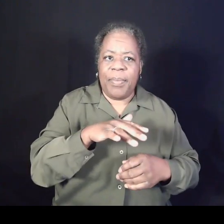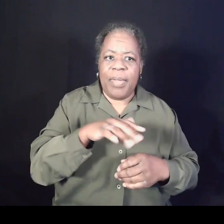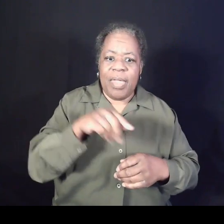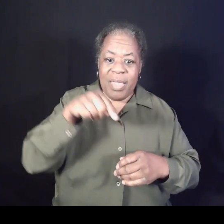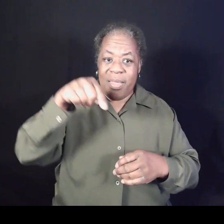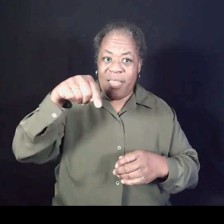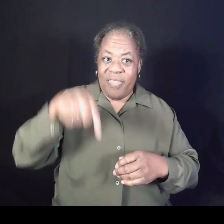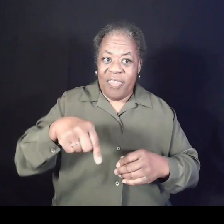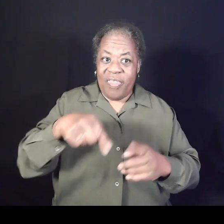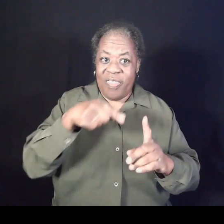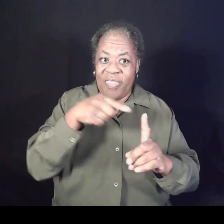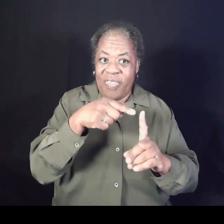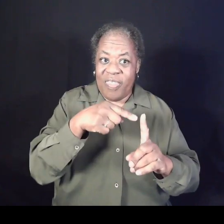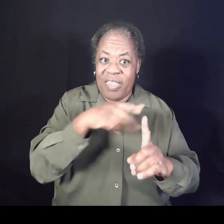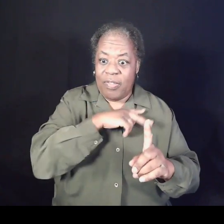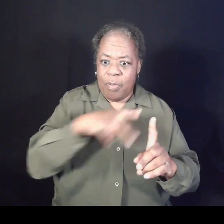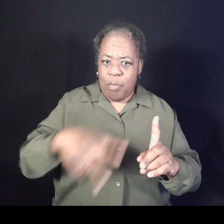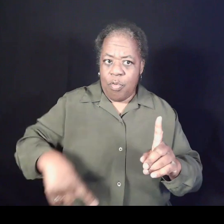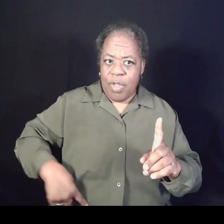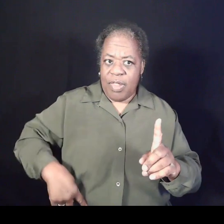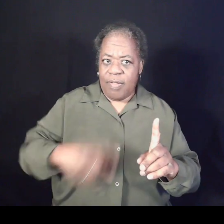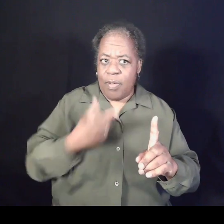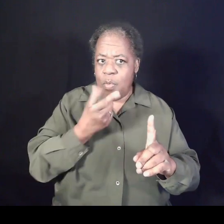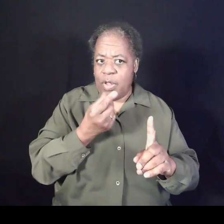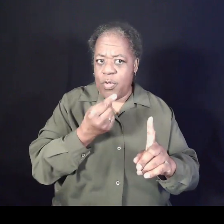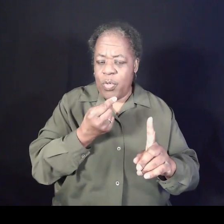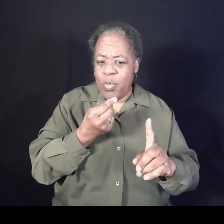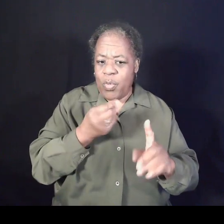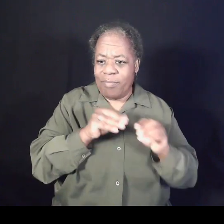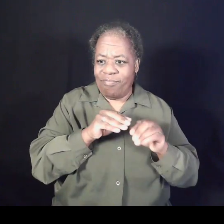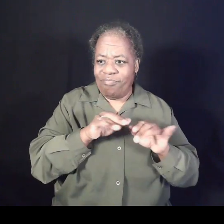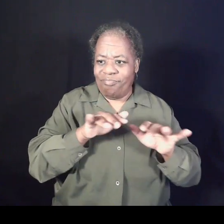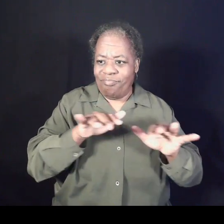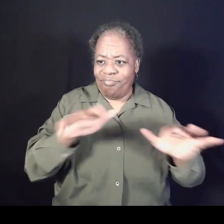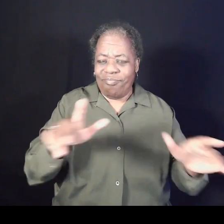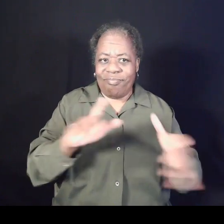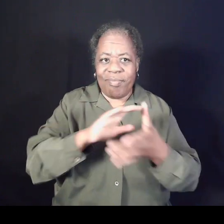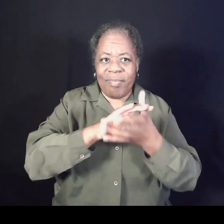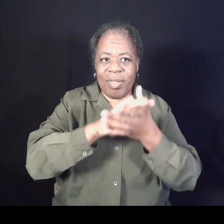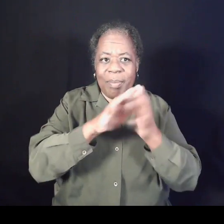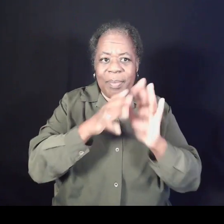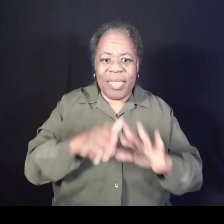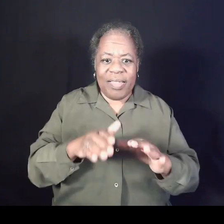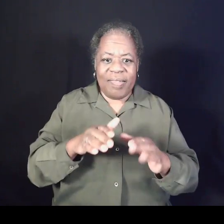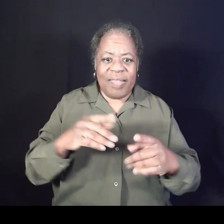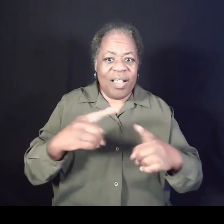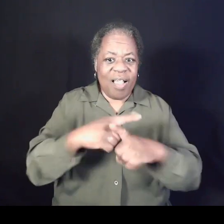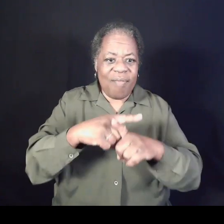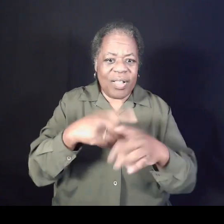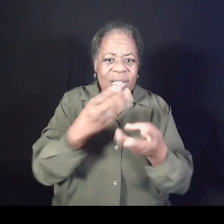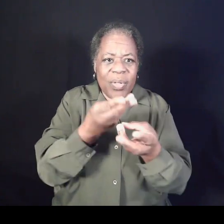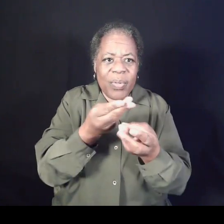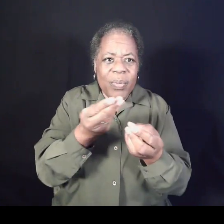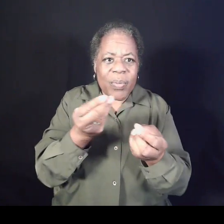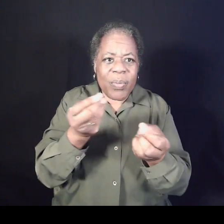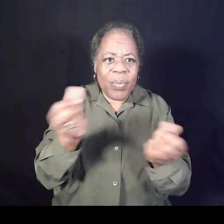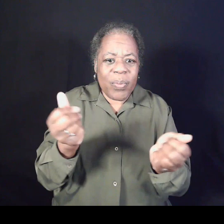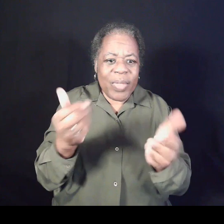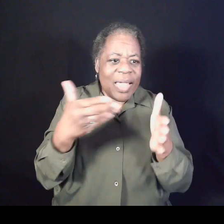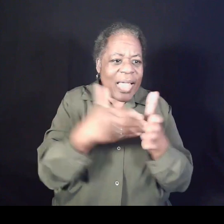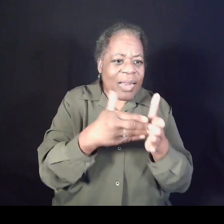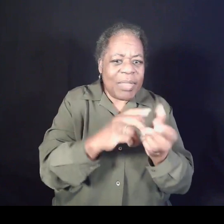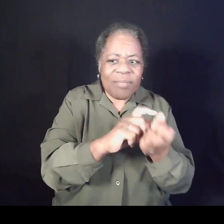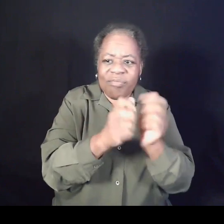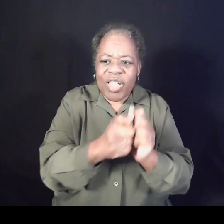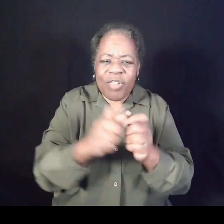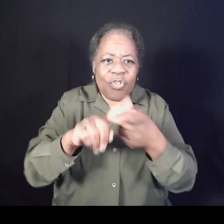prince is sent to wage peace, to resolve conflict, to turn enemies into friends,